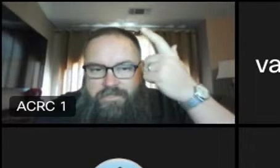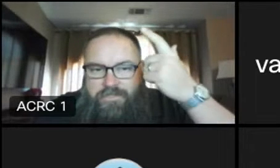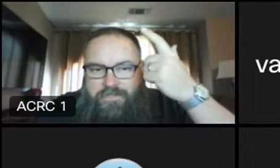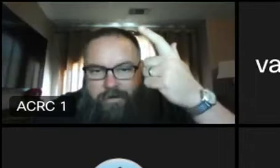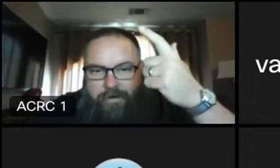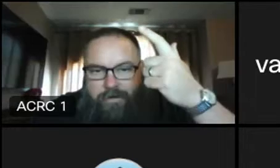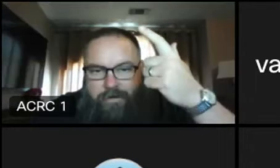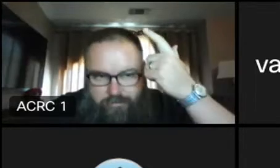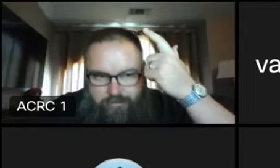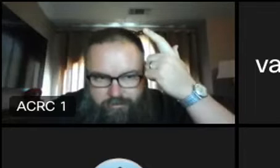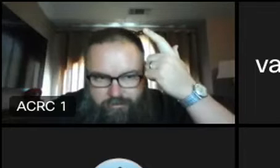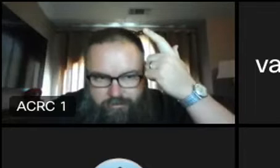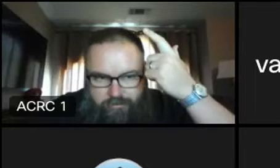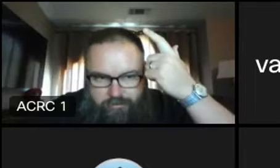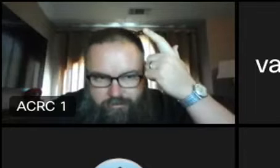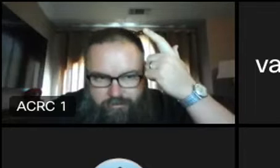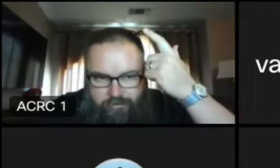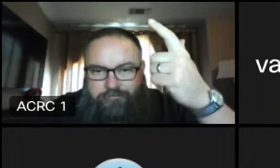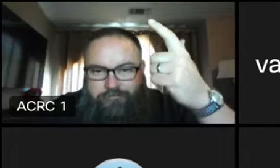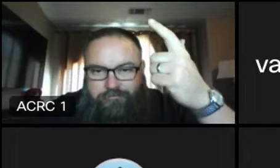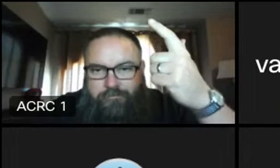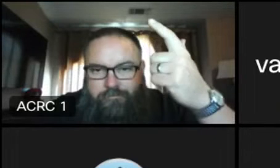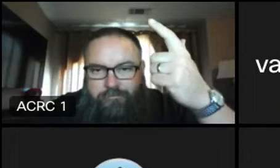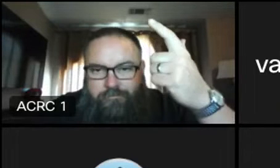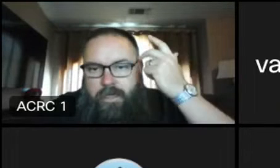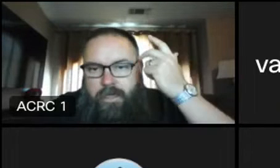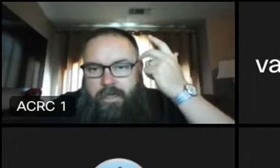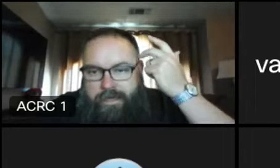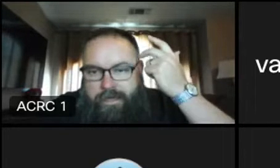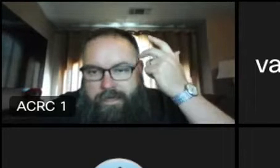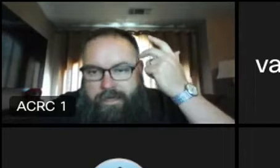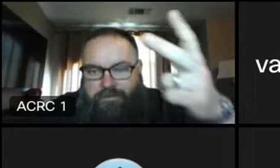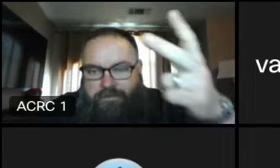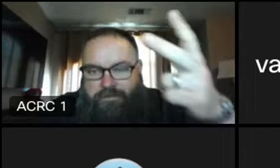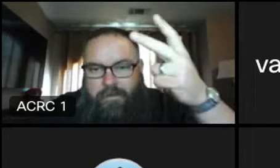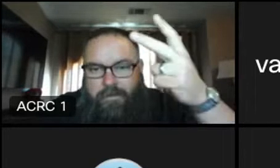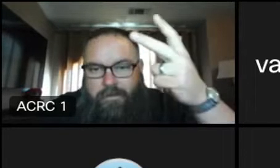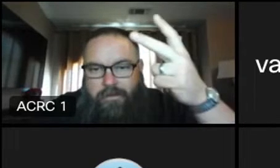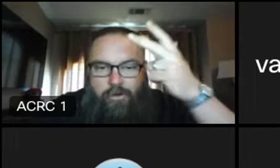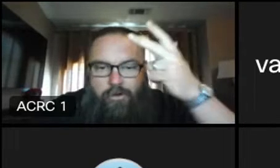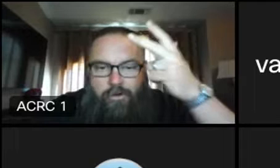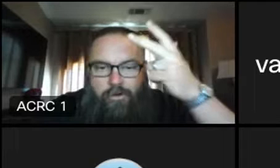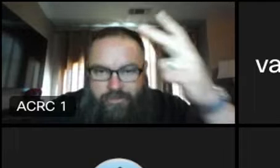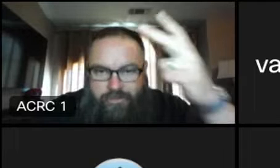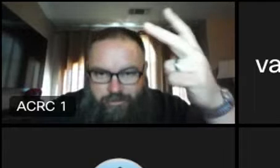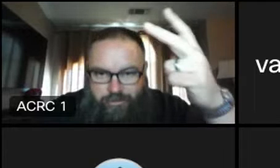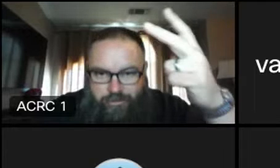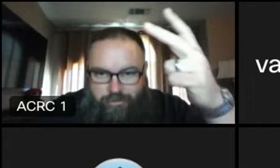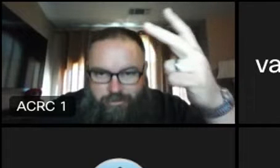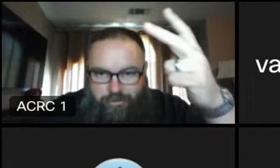by service providers related to that, and a shift that will go back